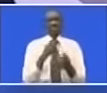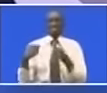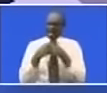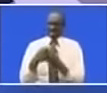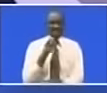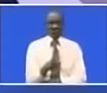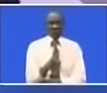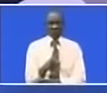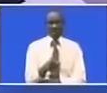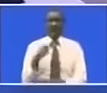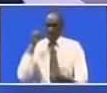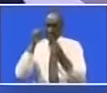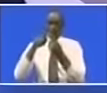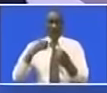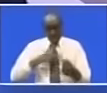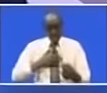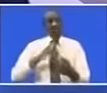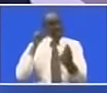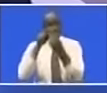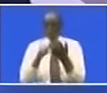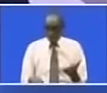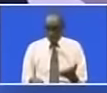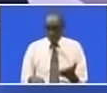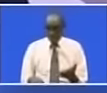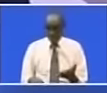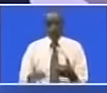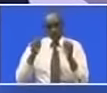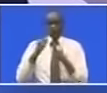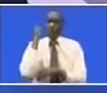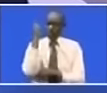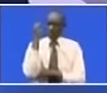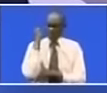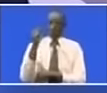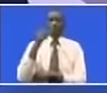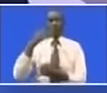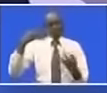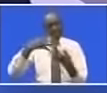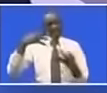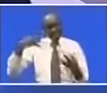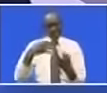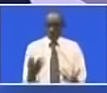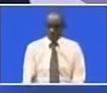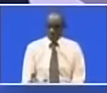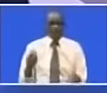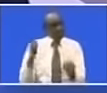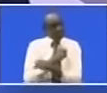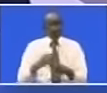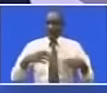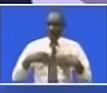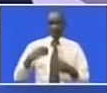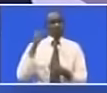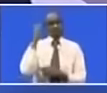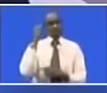challenges, because our aim is one, to get political federation. We cannot have political